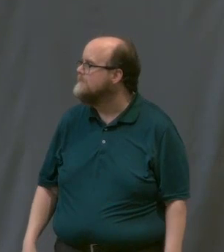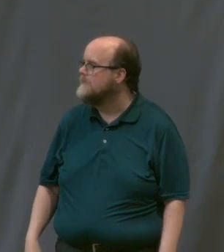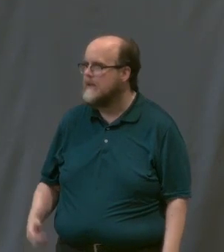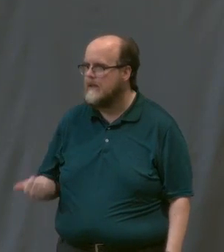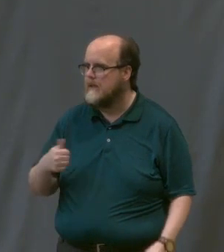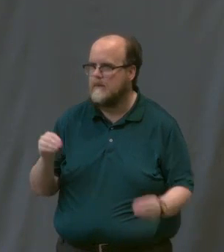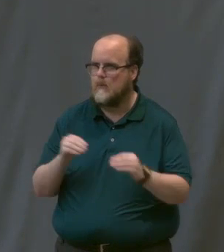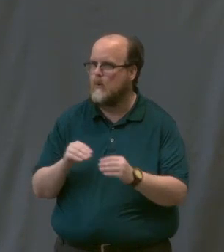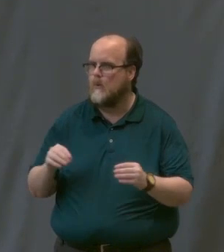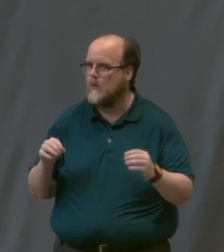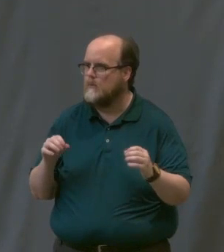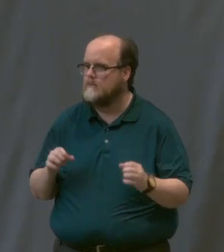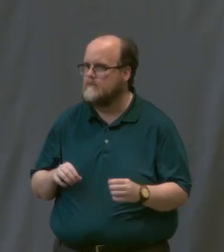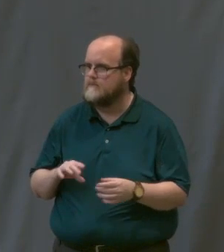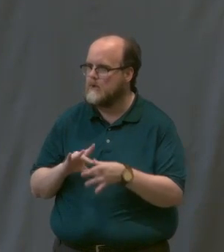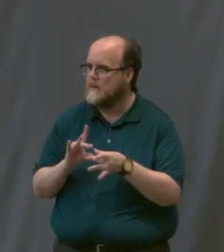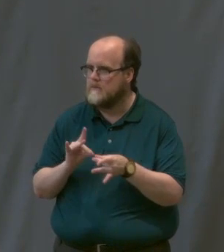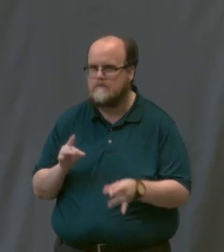Any more comments?